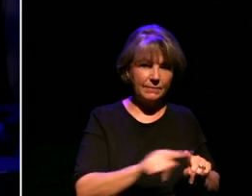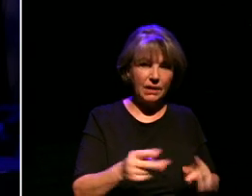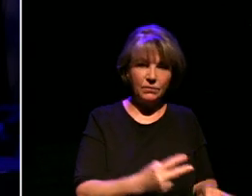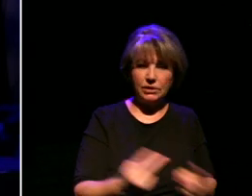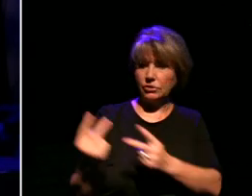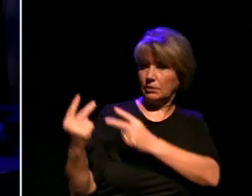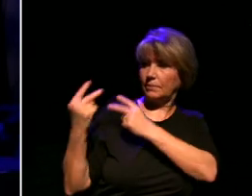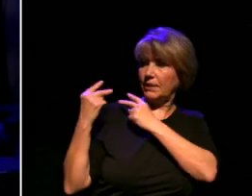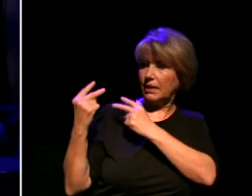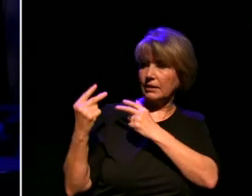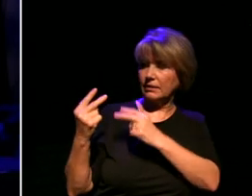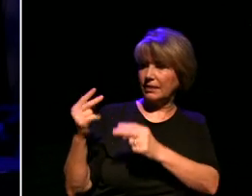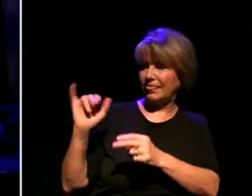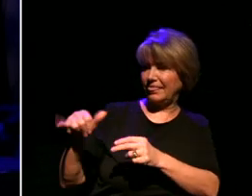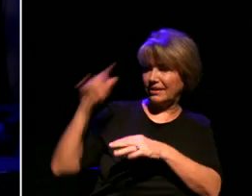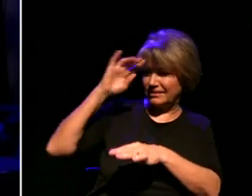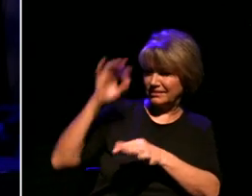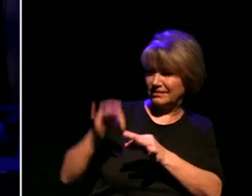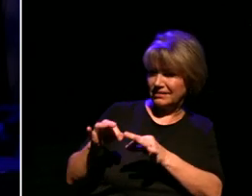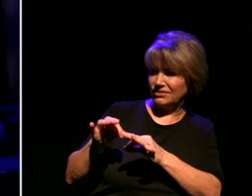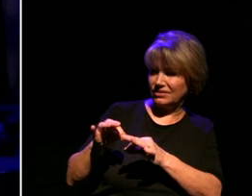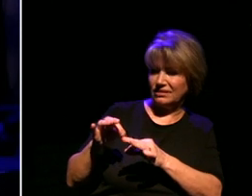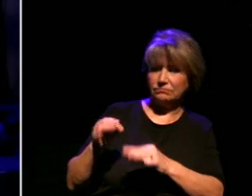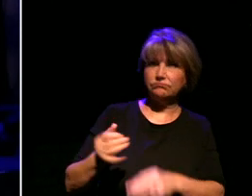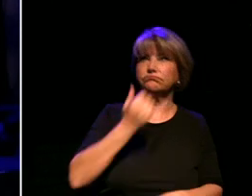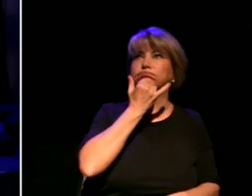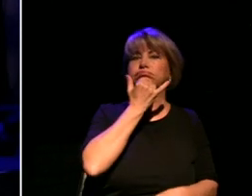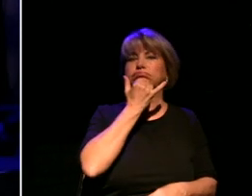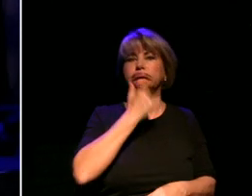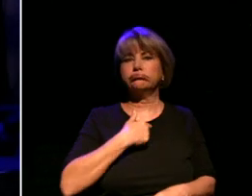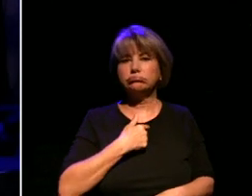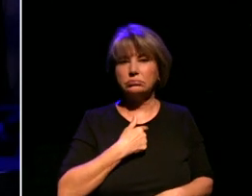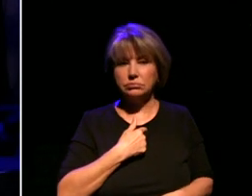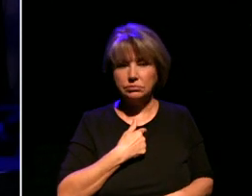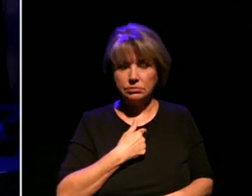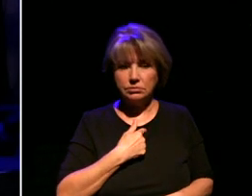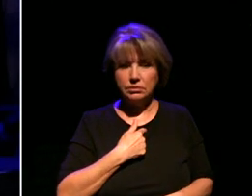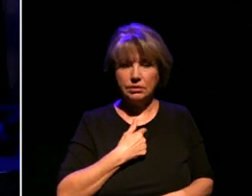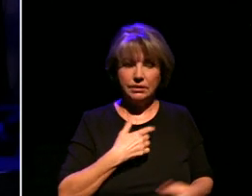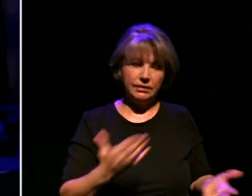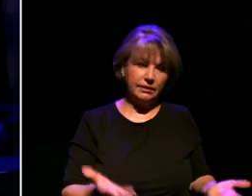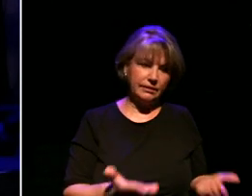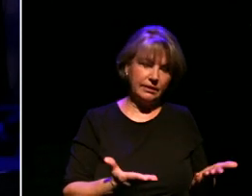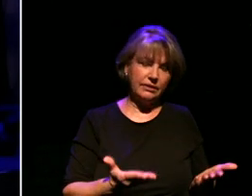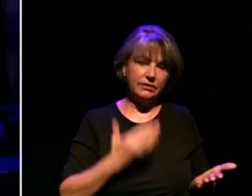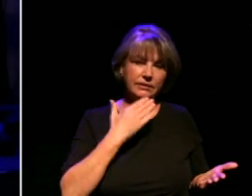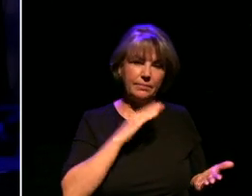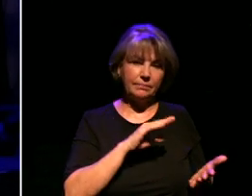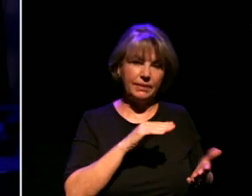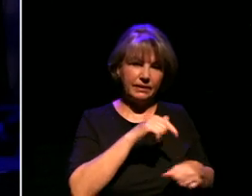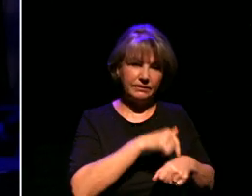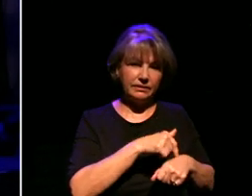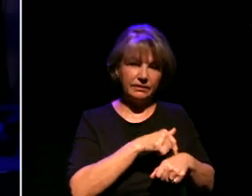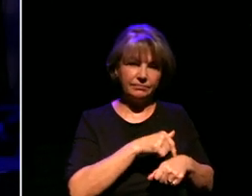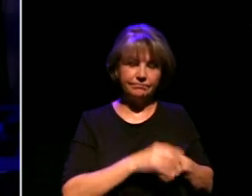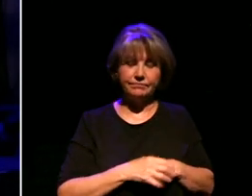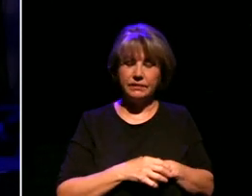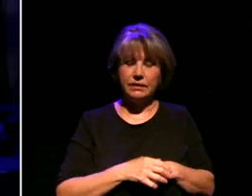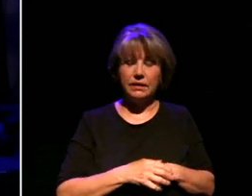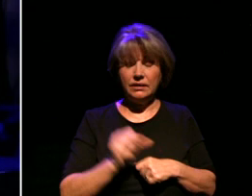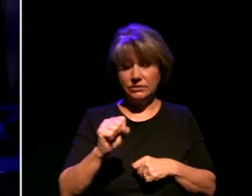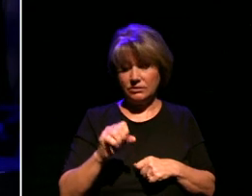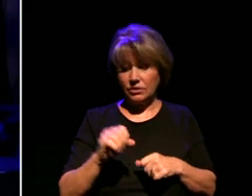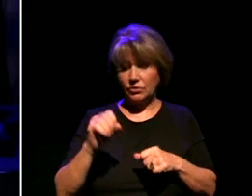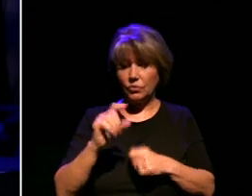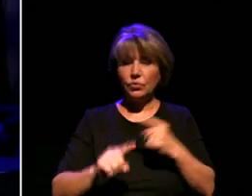made that decision, when I took that direction, that's one of the reasons I'm here. And so a plan, when we're making a